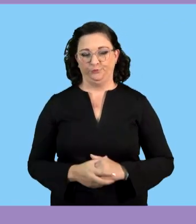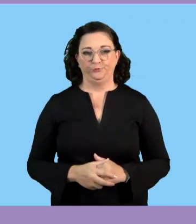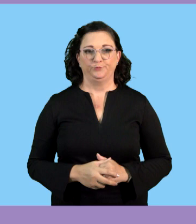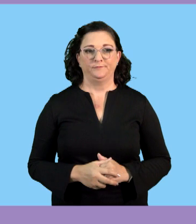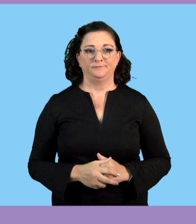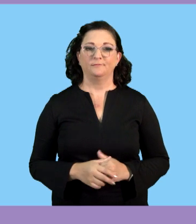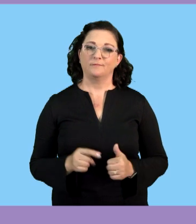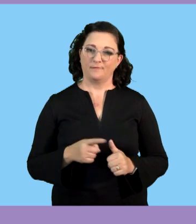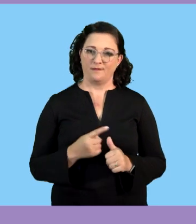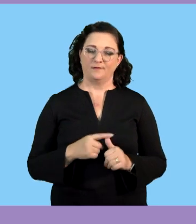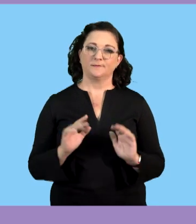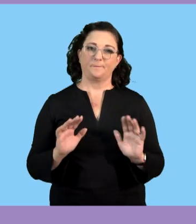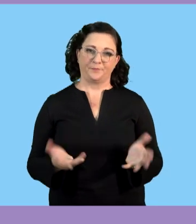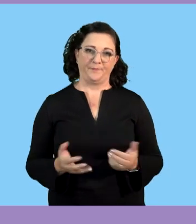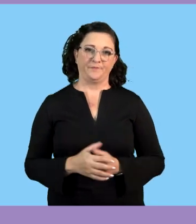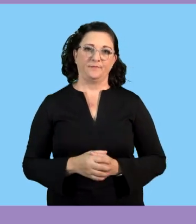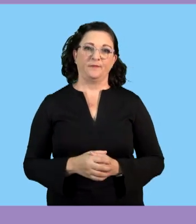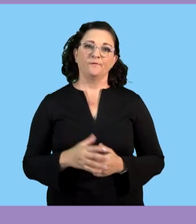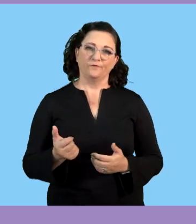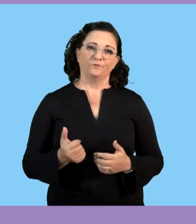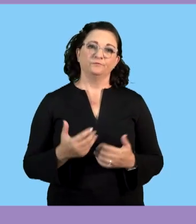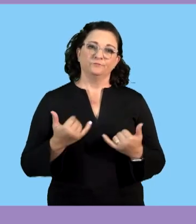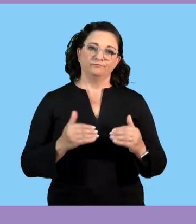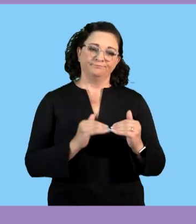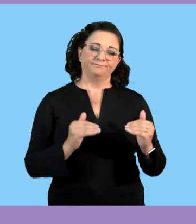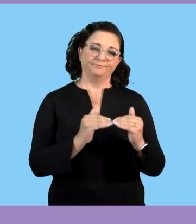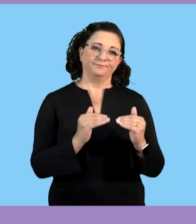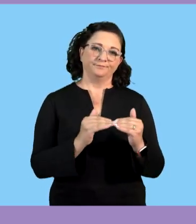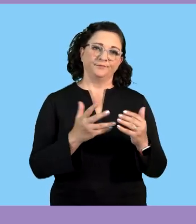negative 2. And that is our answer for that